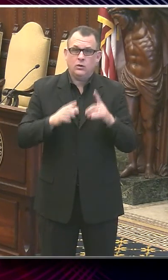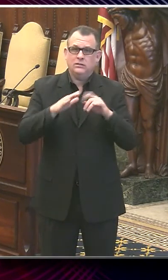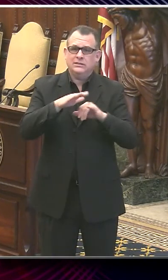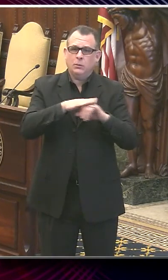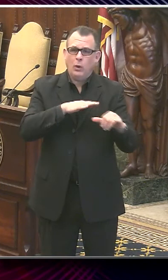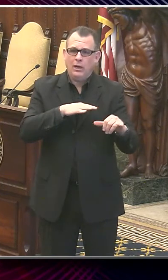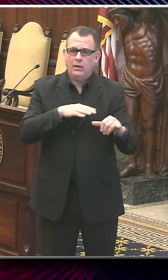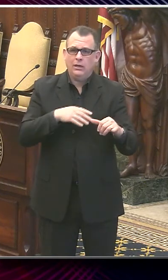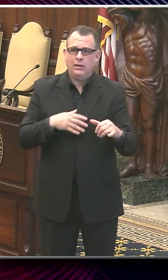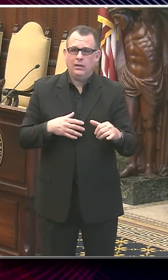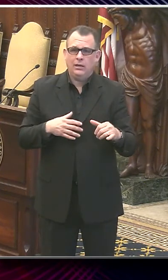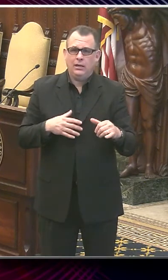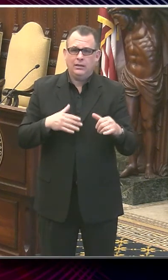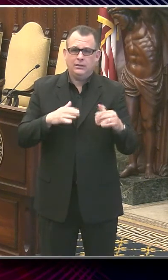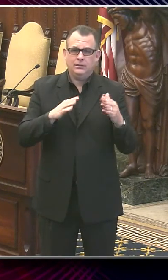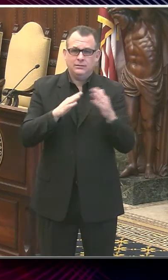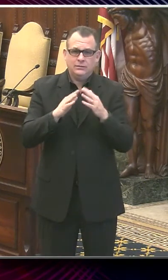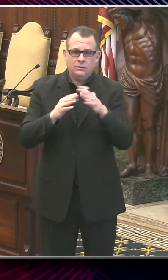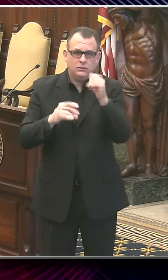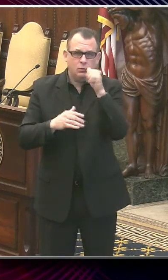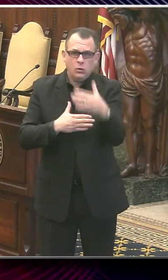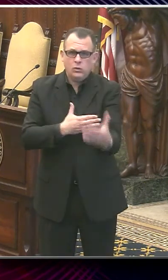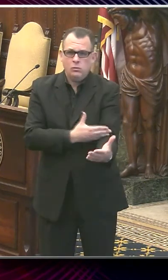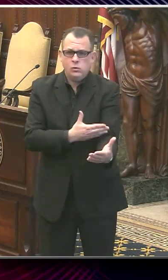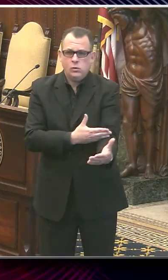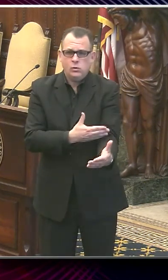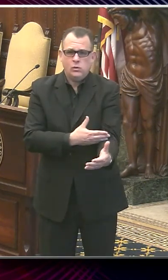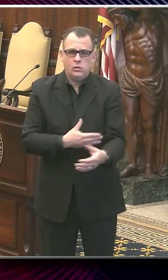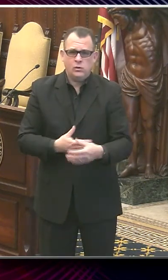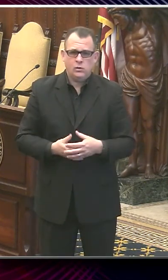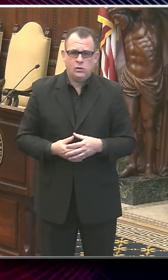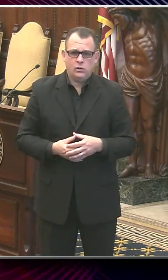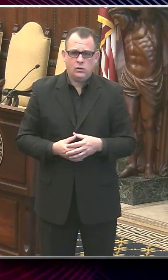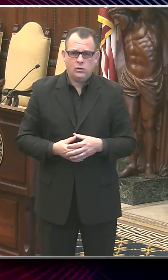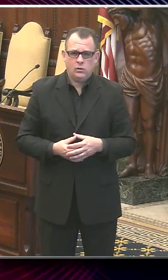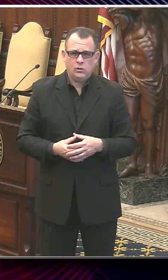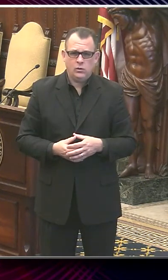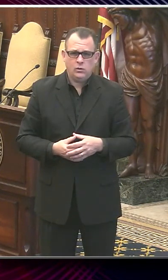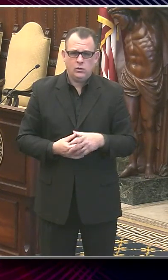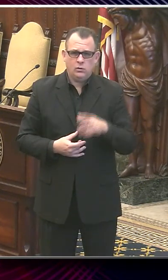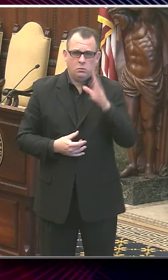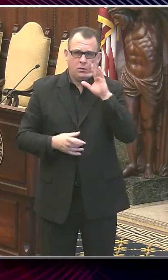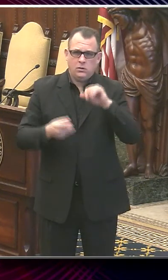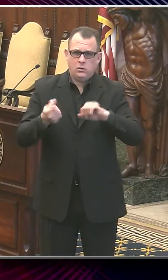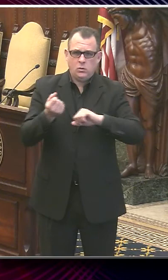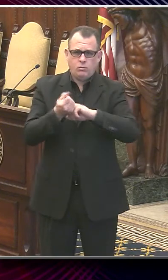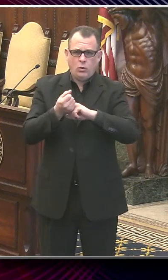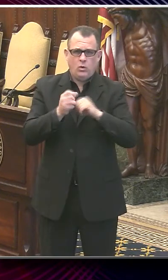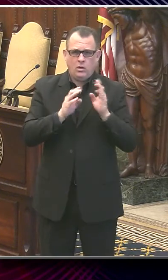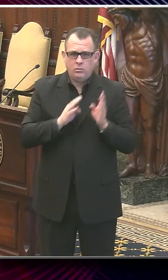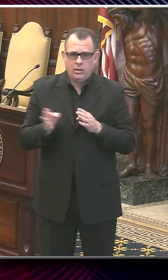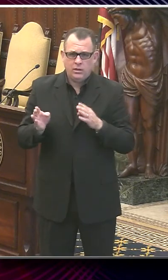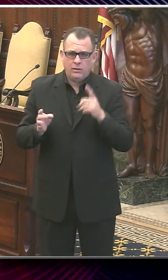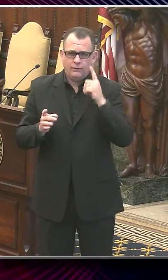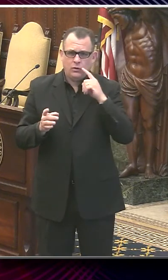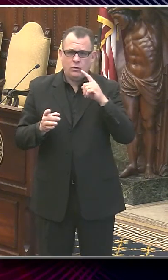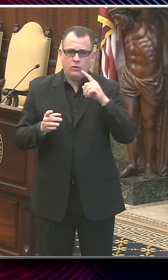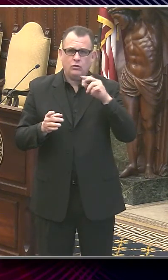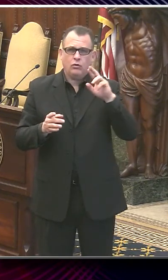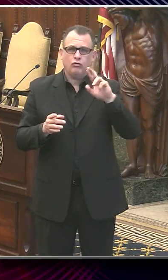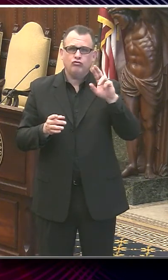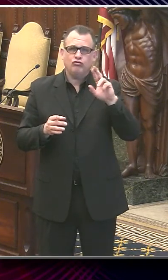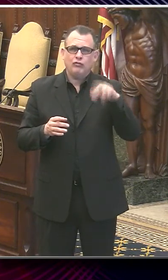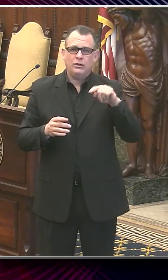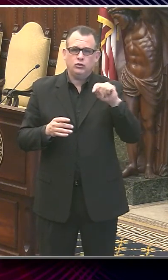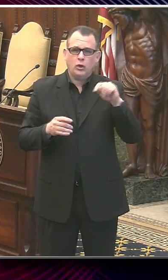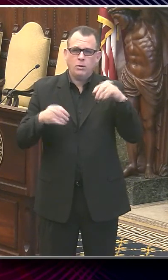in Center City tomorrow morning. And we did some previous reporting on something planned soon for Reading Terminal Market. I know advocates have been